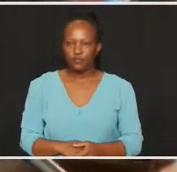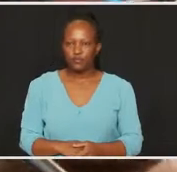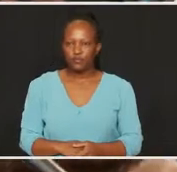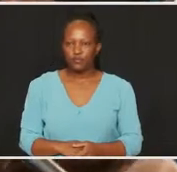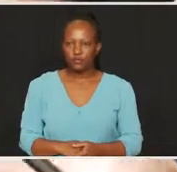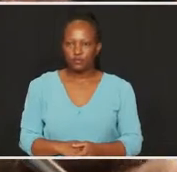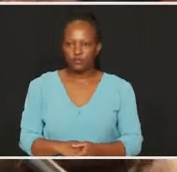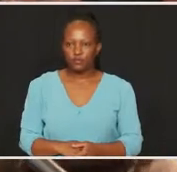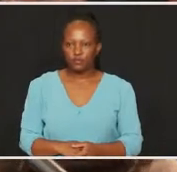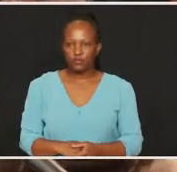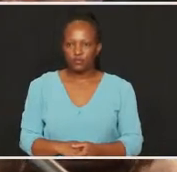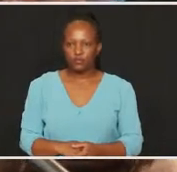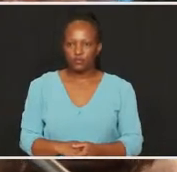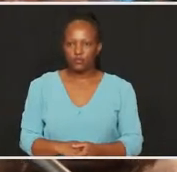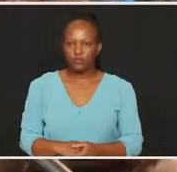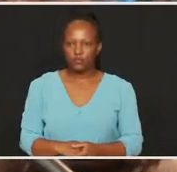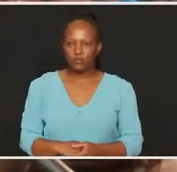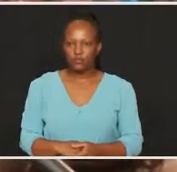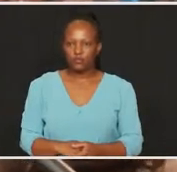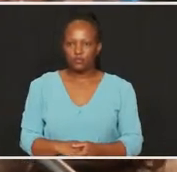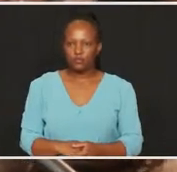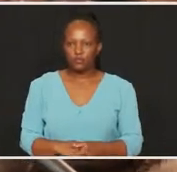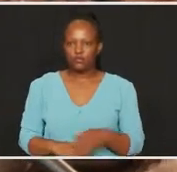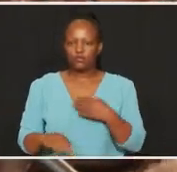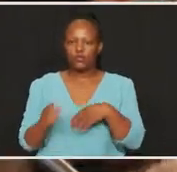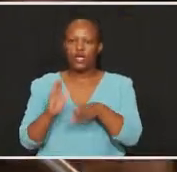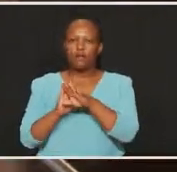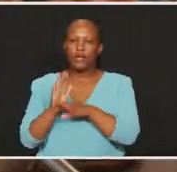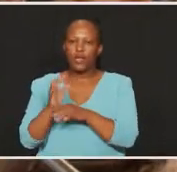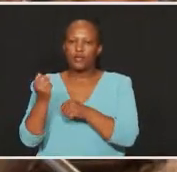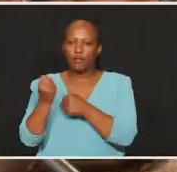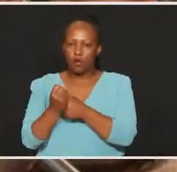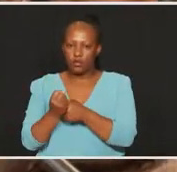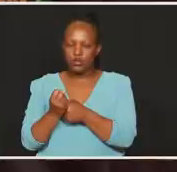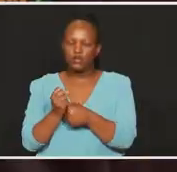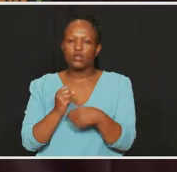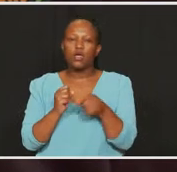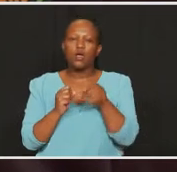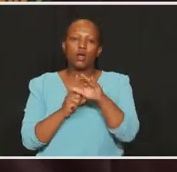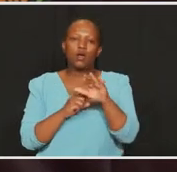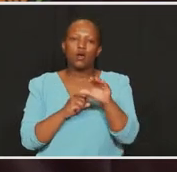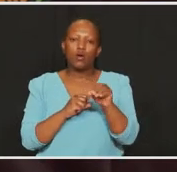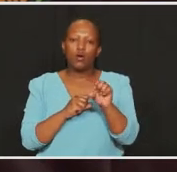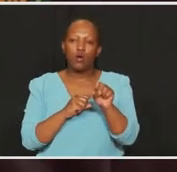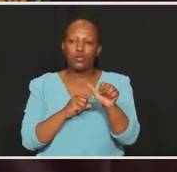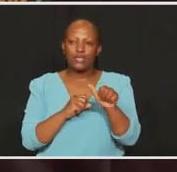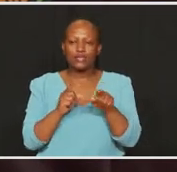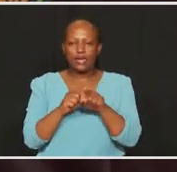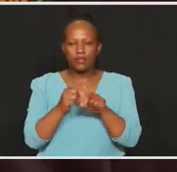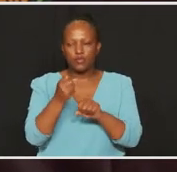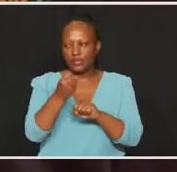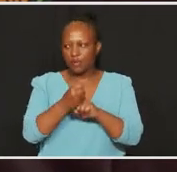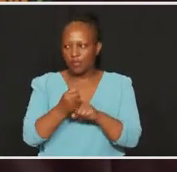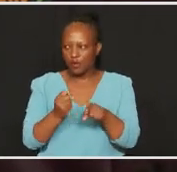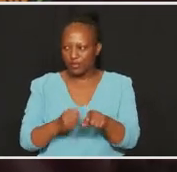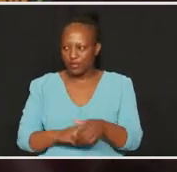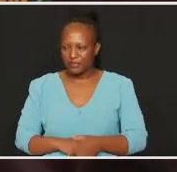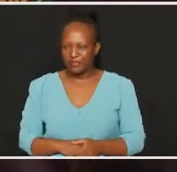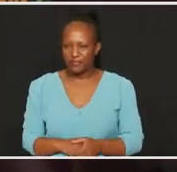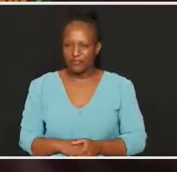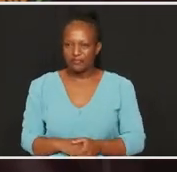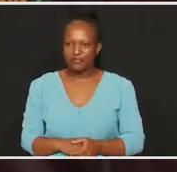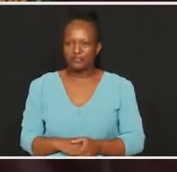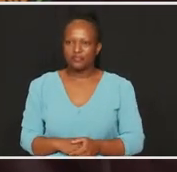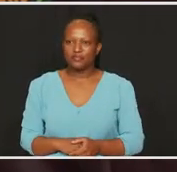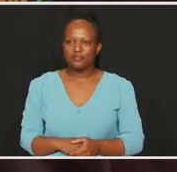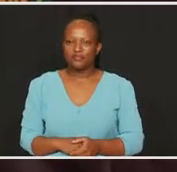uh I highly support the bills so it's cost us thank you thank you before before you